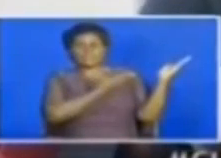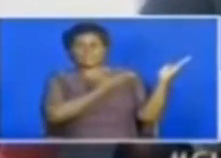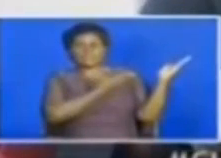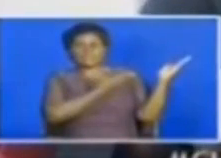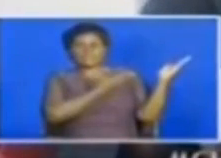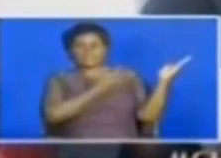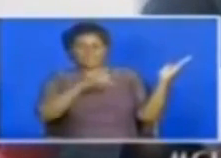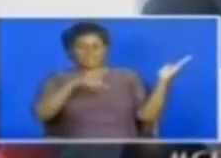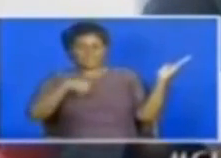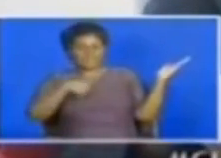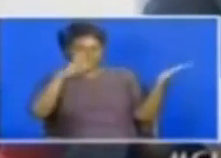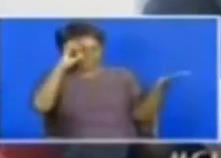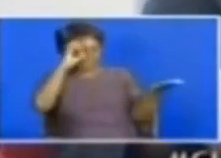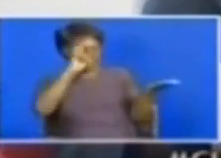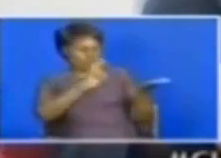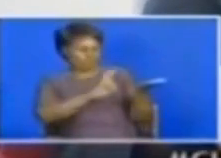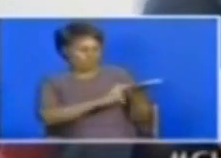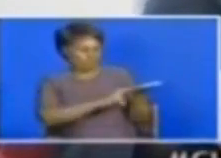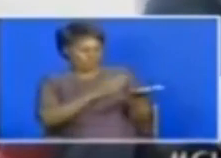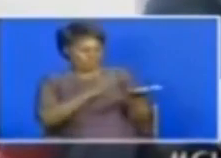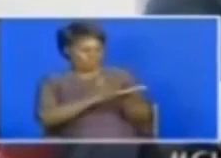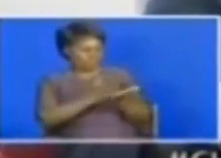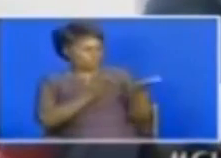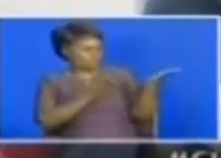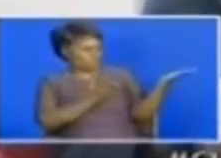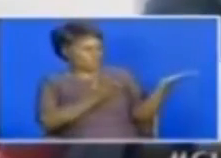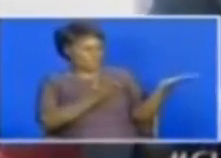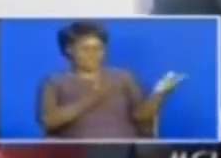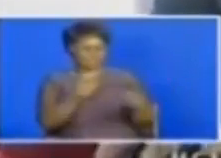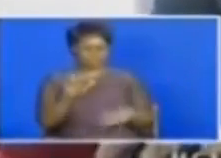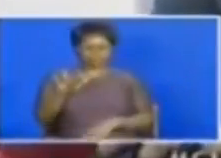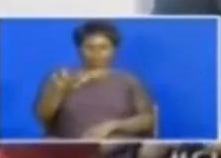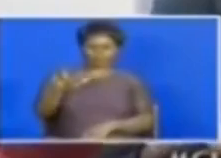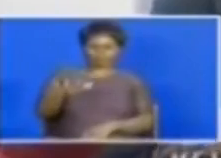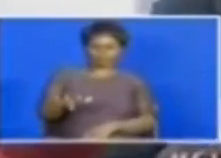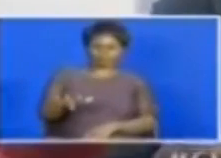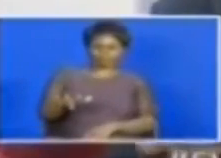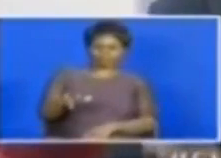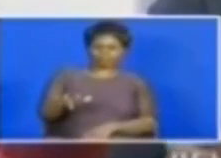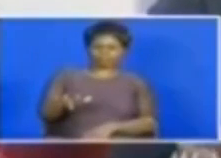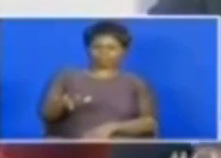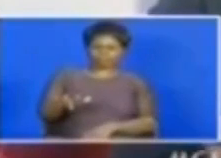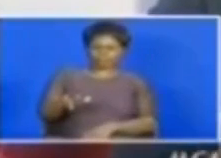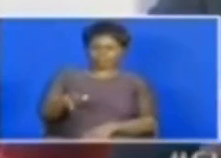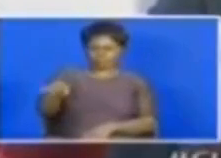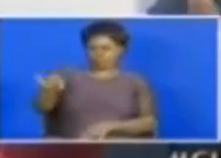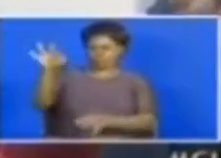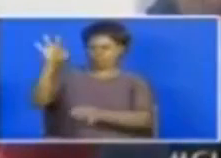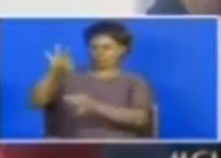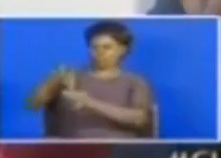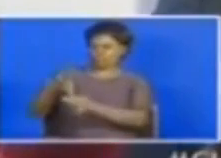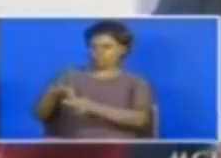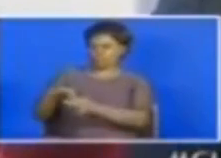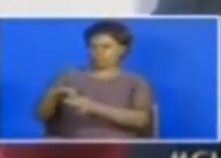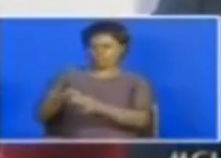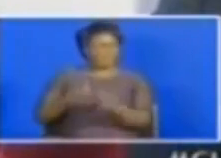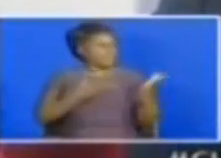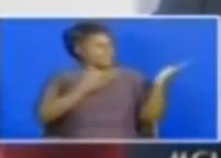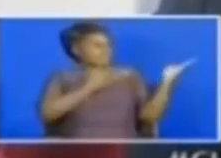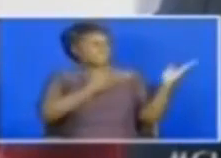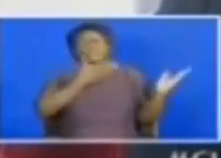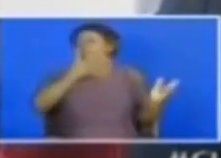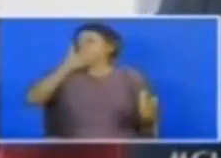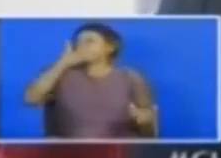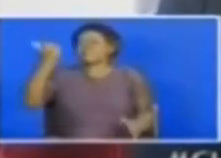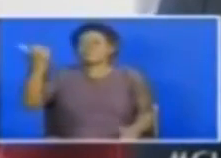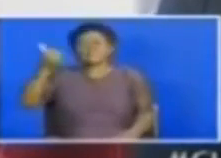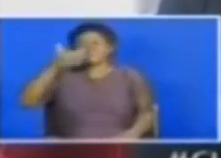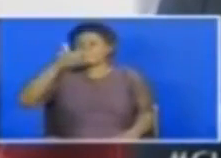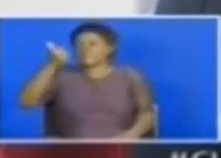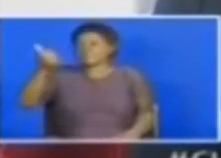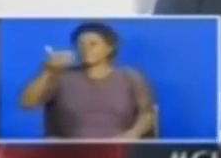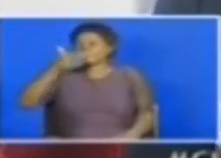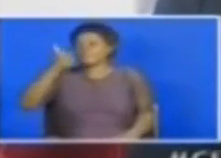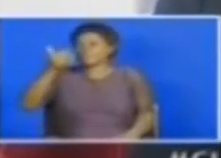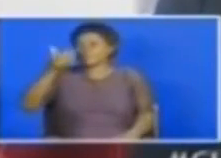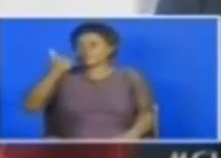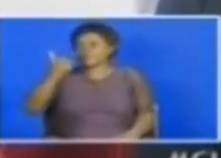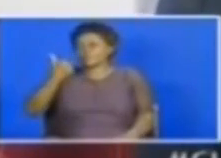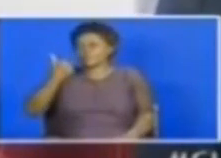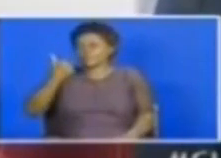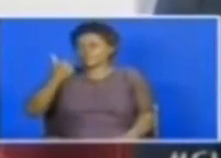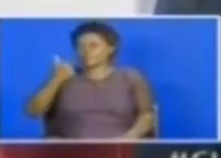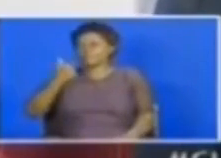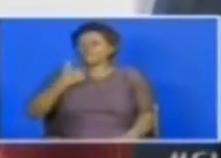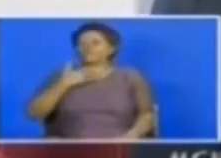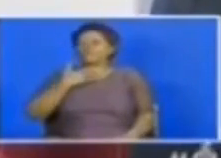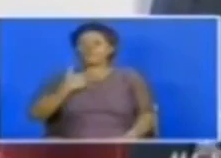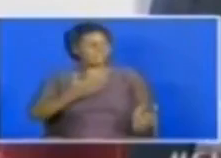get yourself identified, you just have to put your finger there, and you get identified and you vote. And this is the best method, this is what our